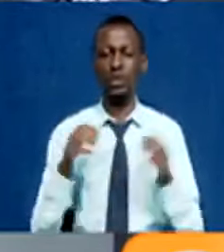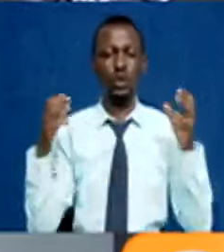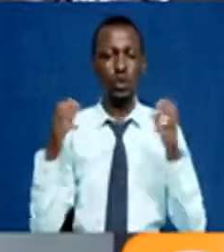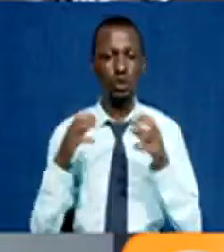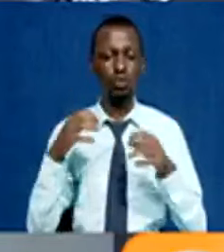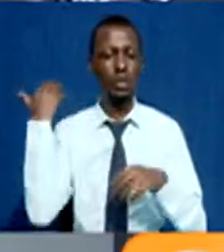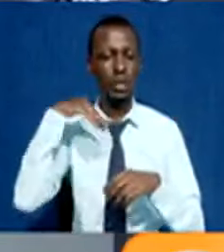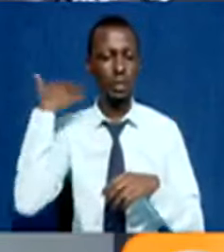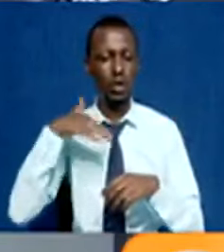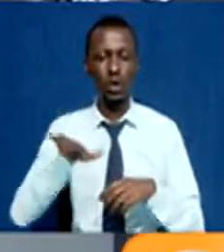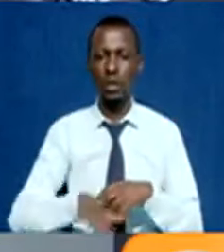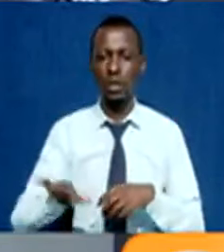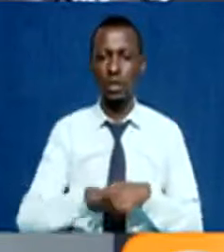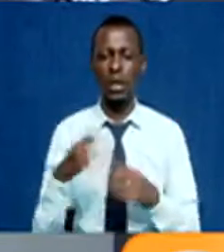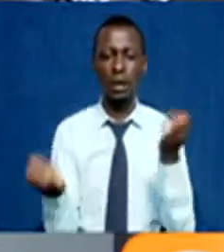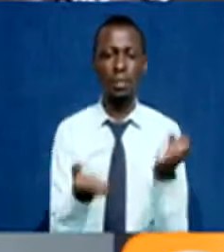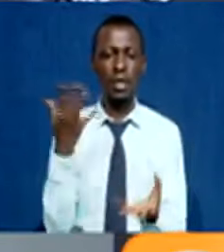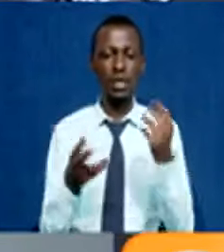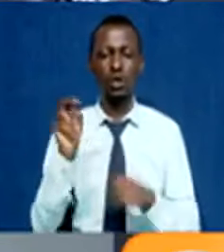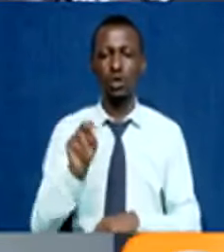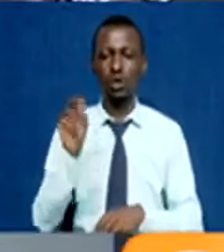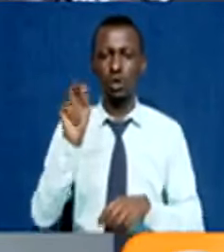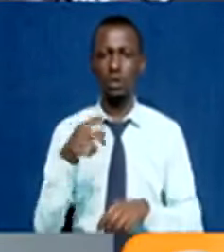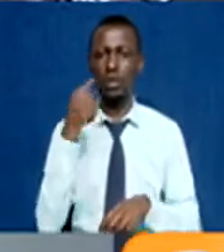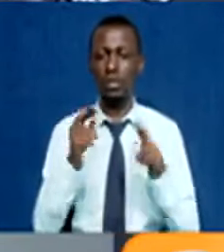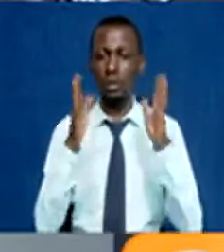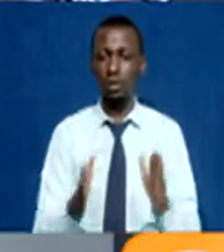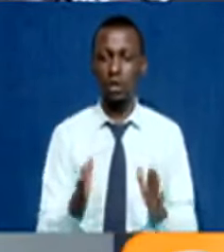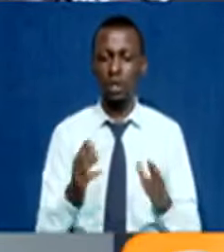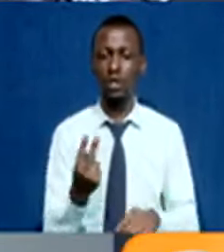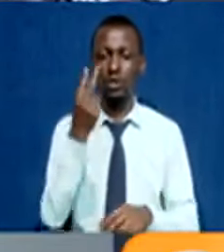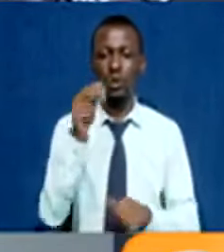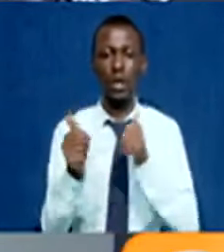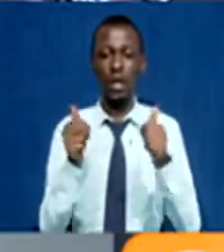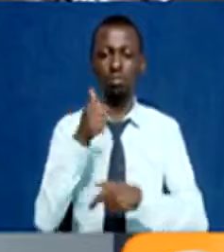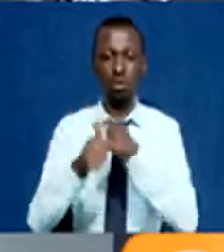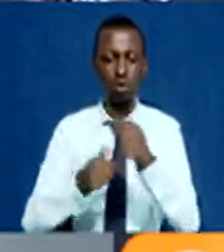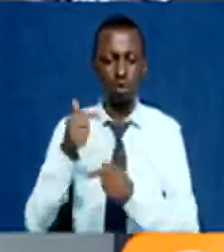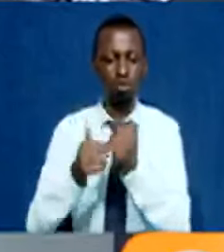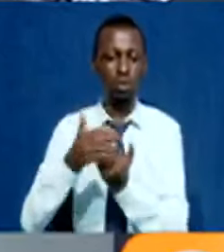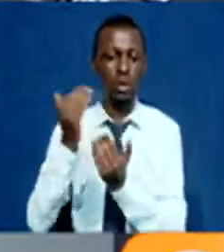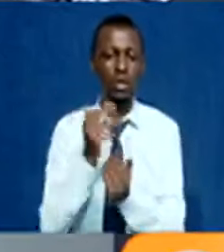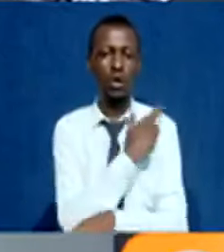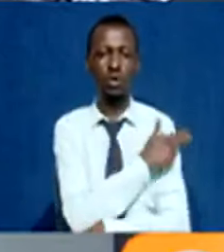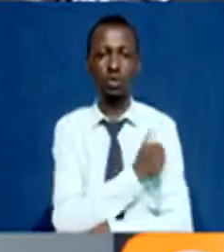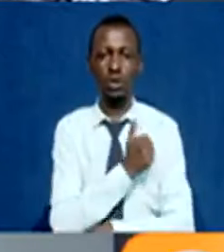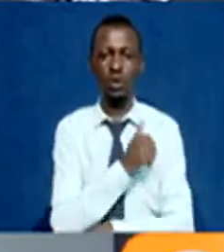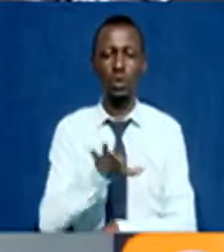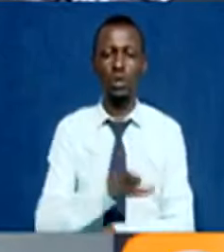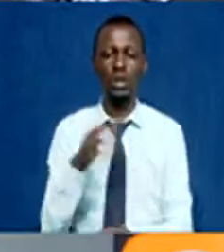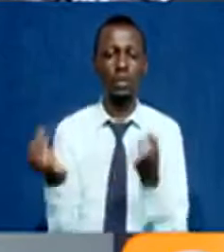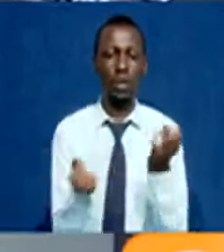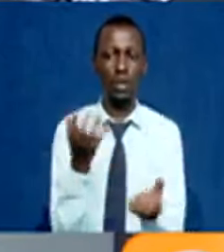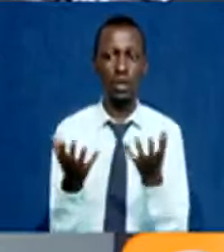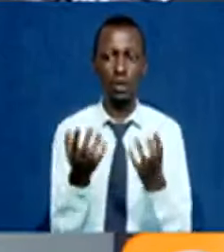North Constituency. And as Hassan Mugambi reports, two more residents are nursing bullet wounds at the Baringo Referral